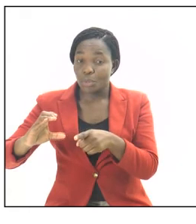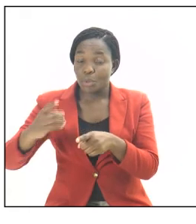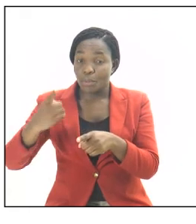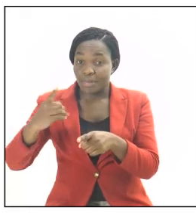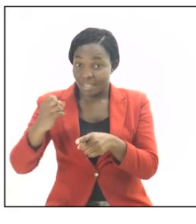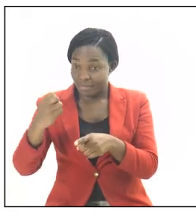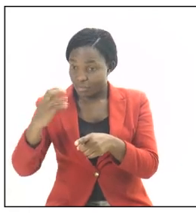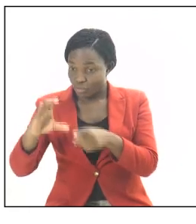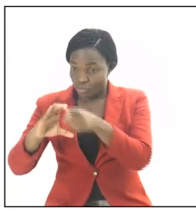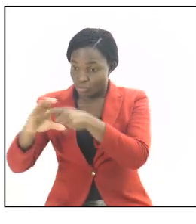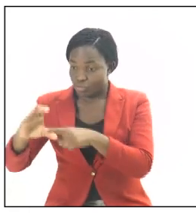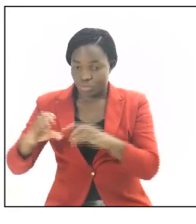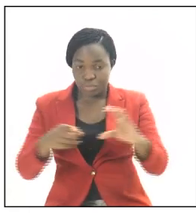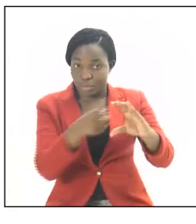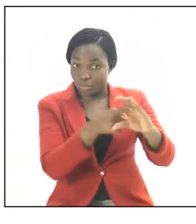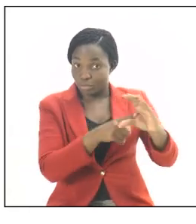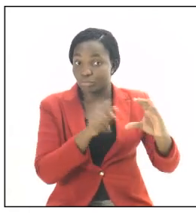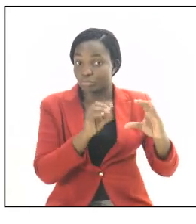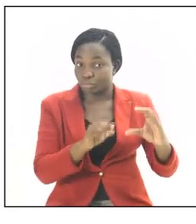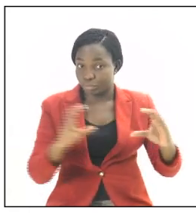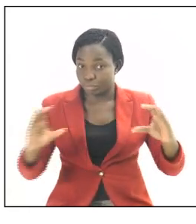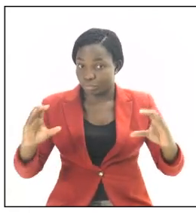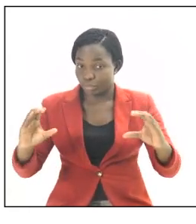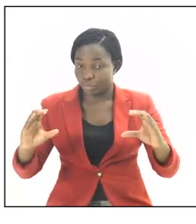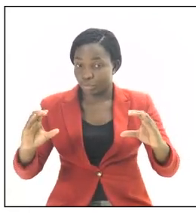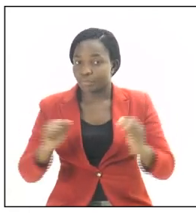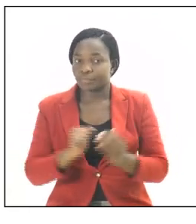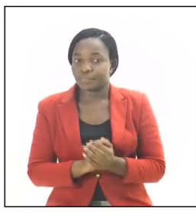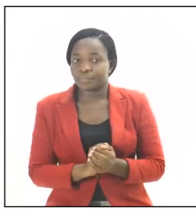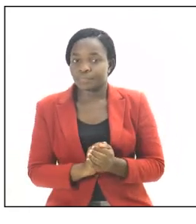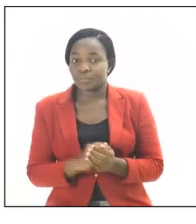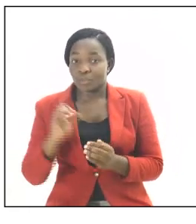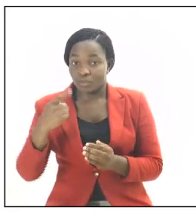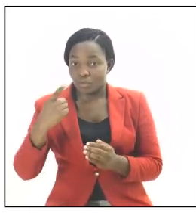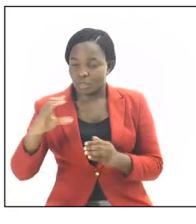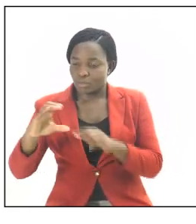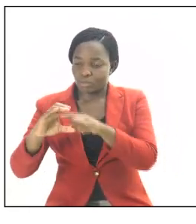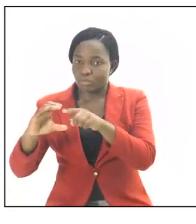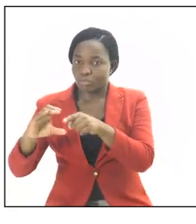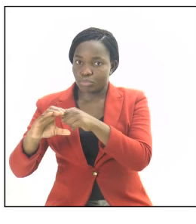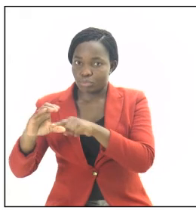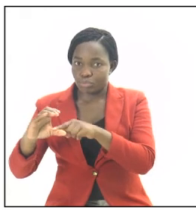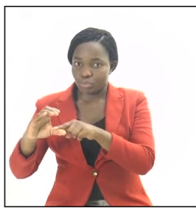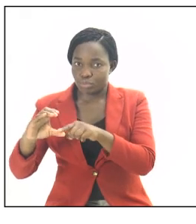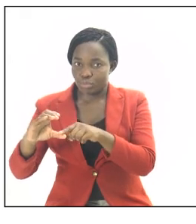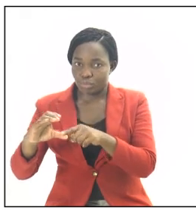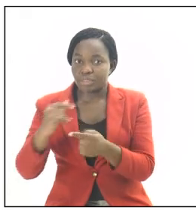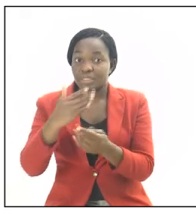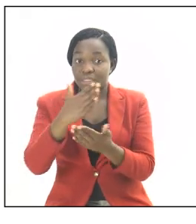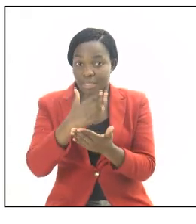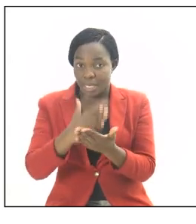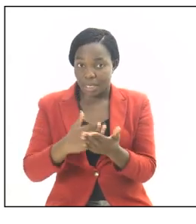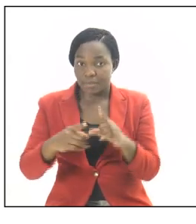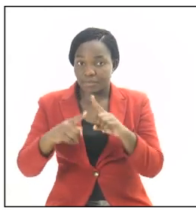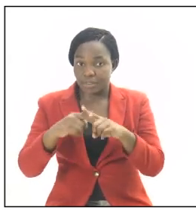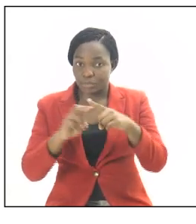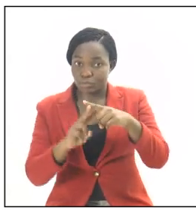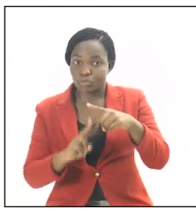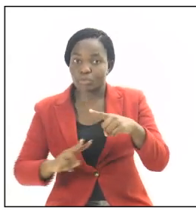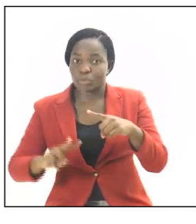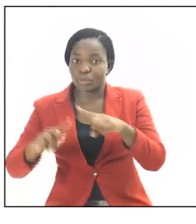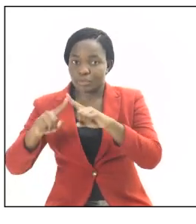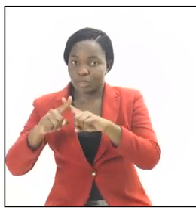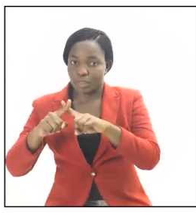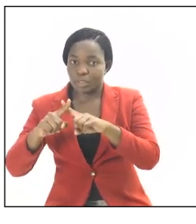2 of those. The circumference of one semicircle is half times pi times